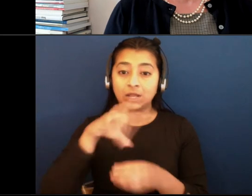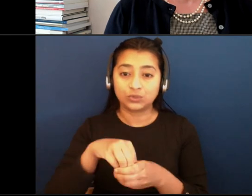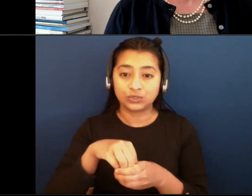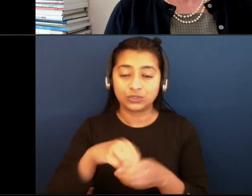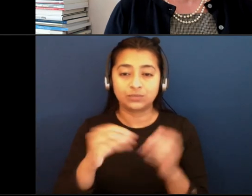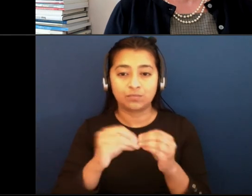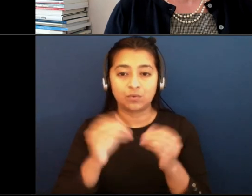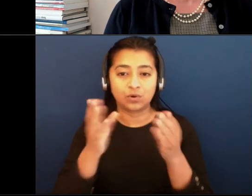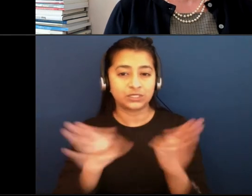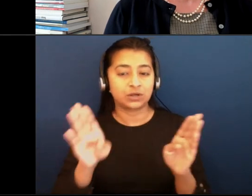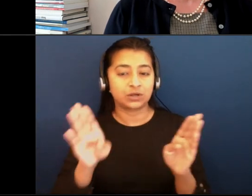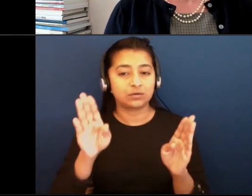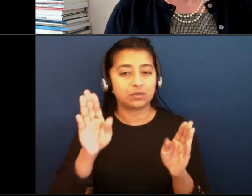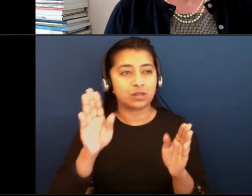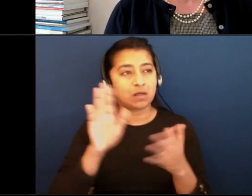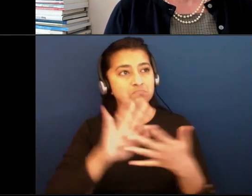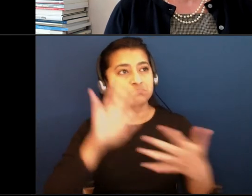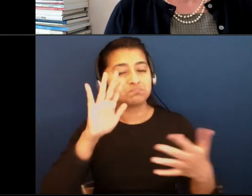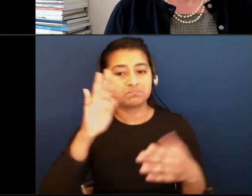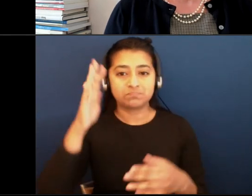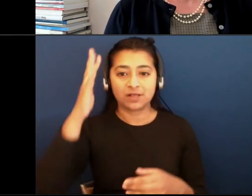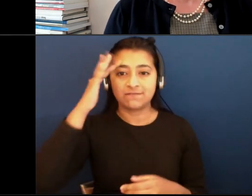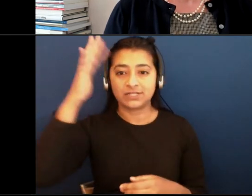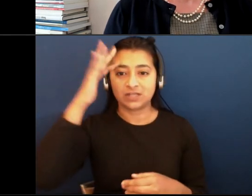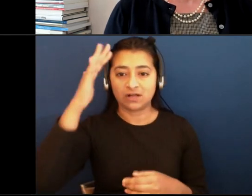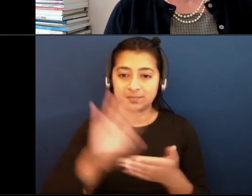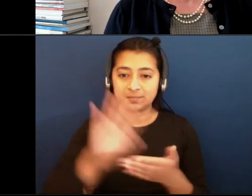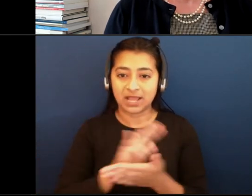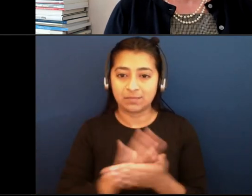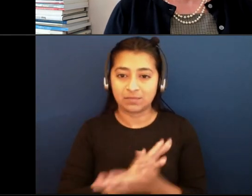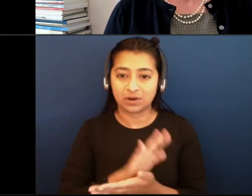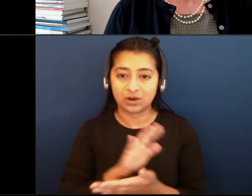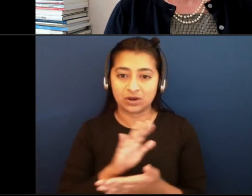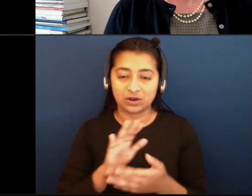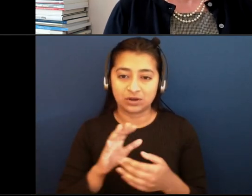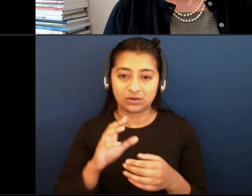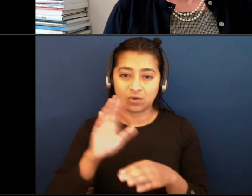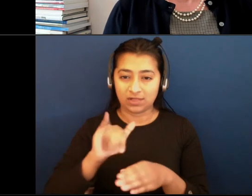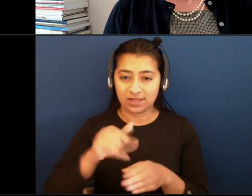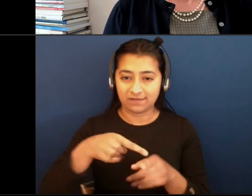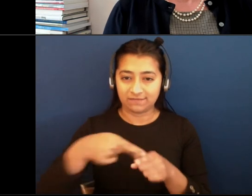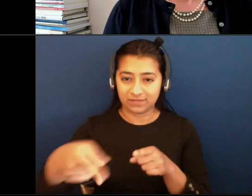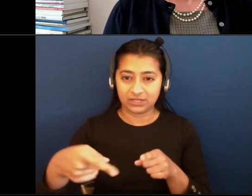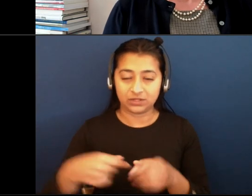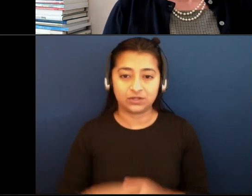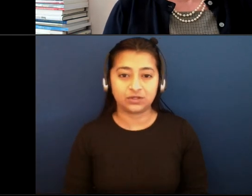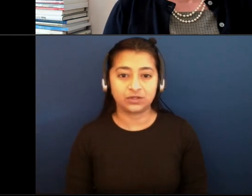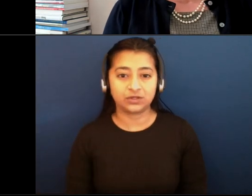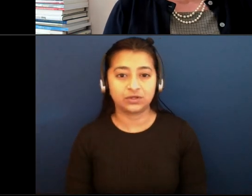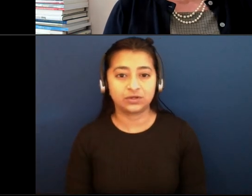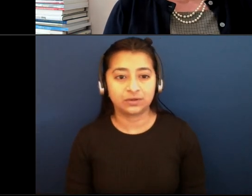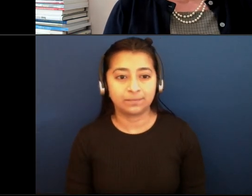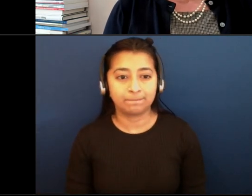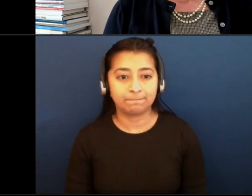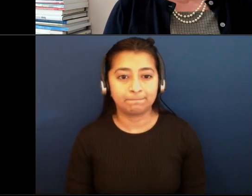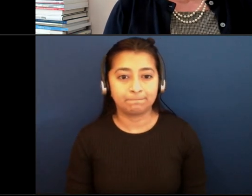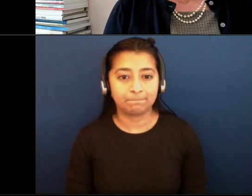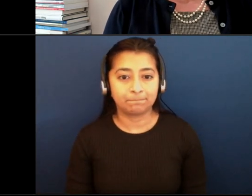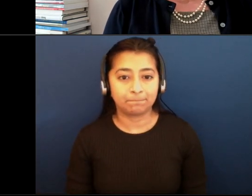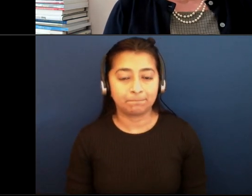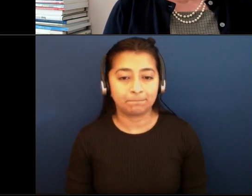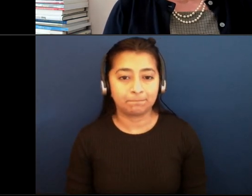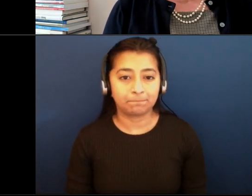general philosophical papers on this field of research. If they're